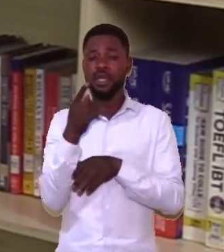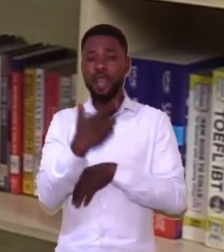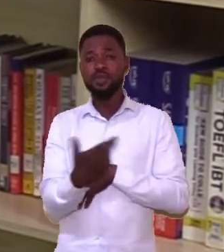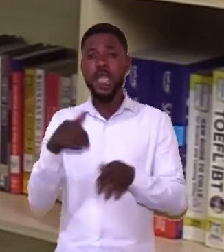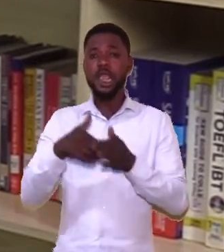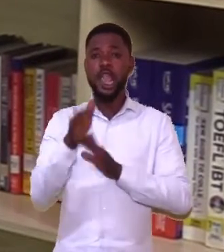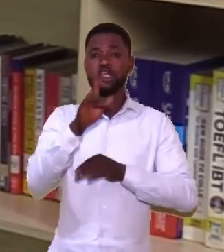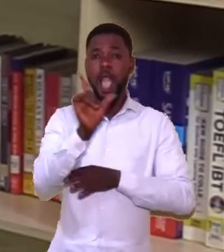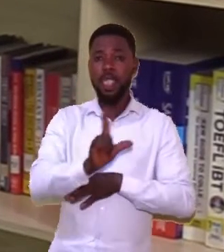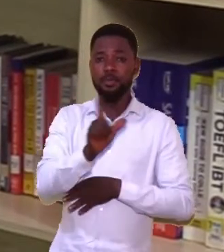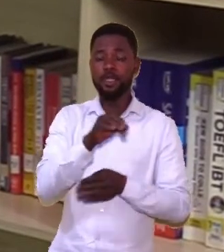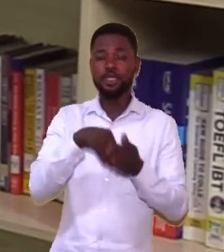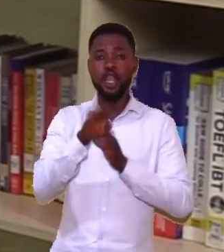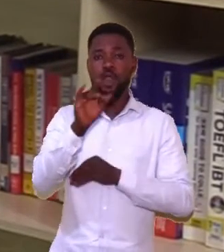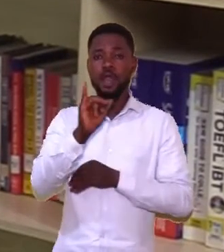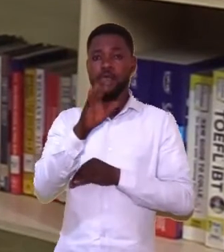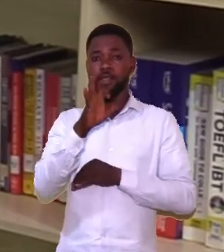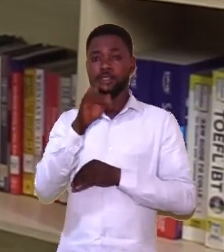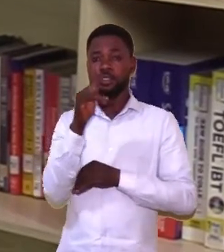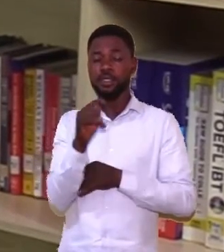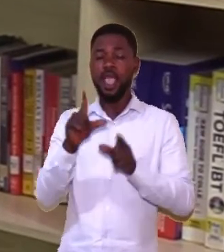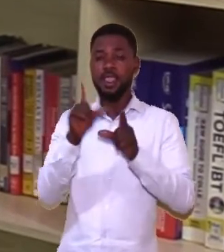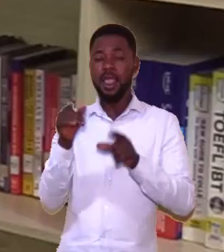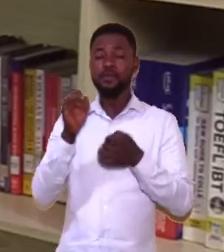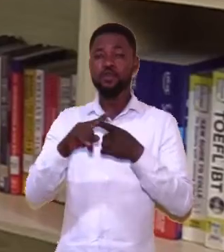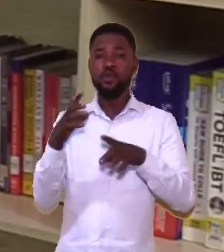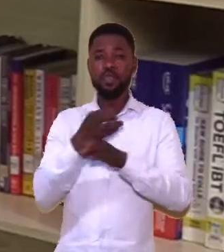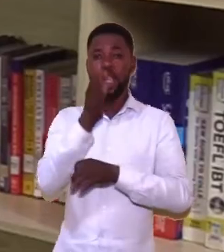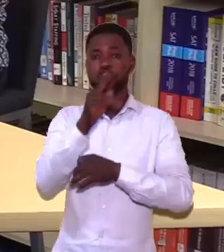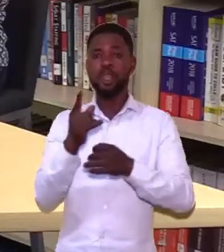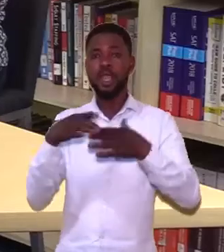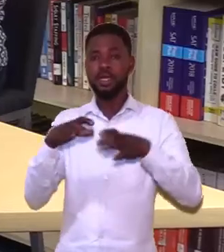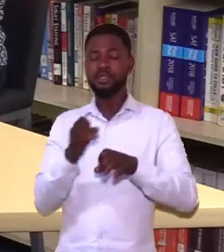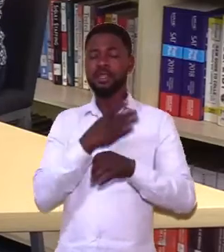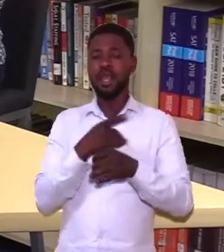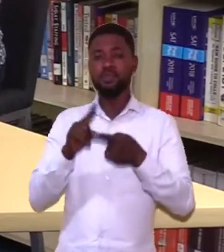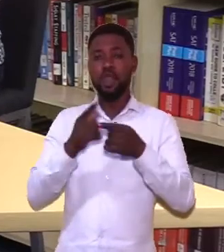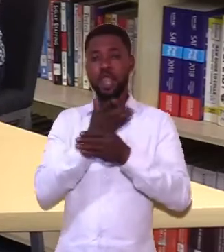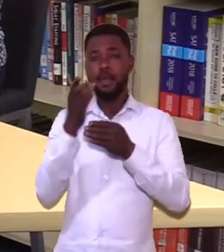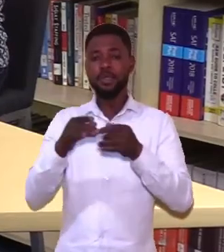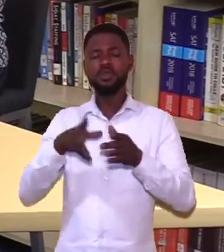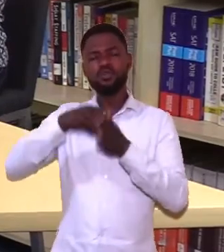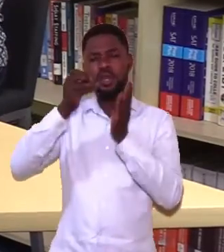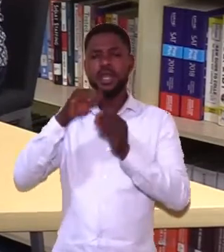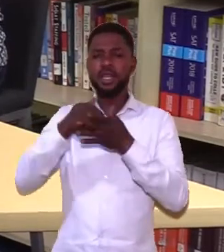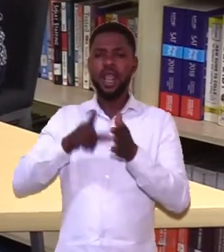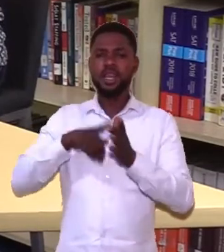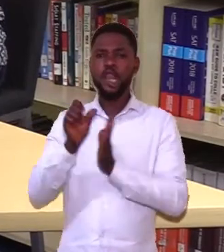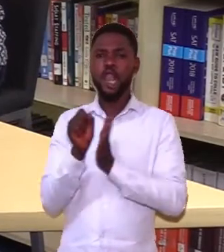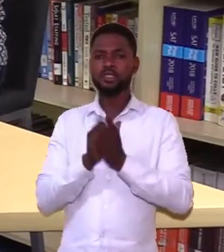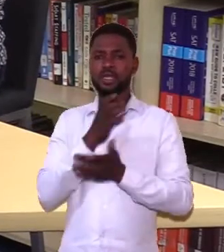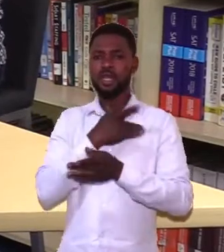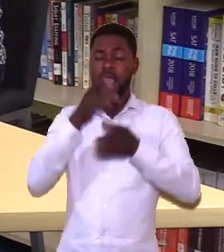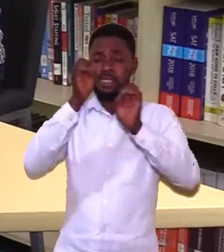the resources in your laboratories, in your ICT labs to take your classes, and it's completely going to... Students in Lagos State and